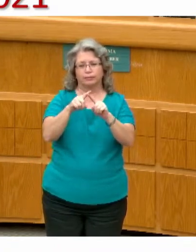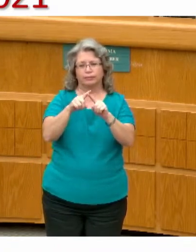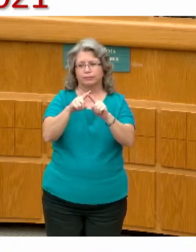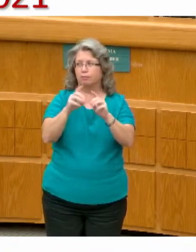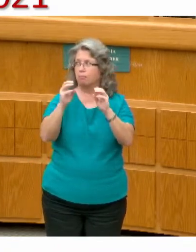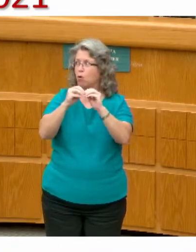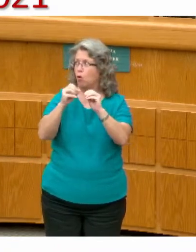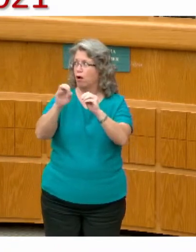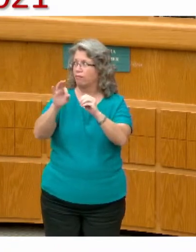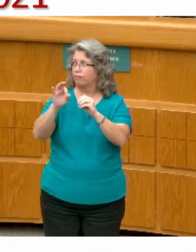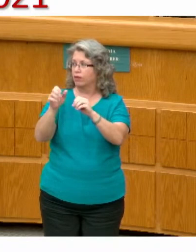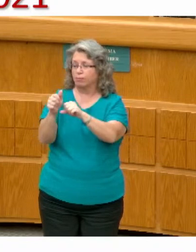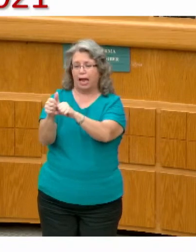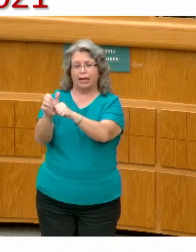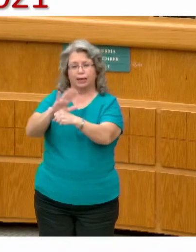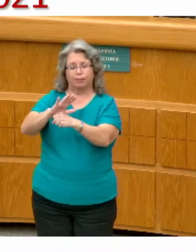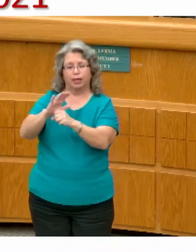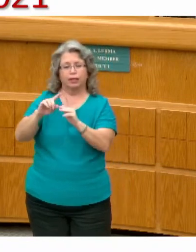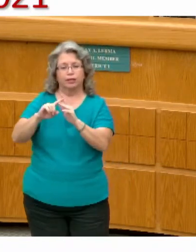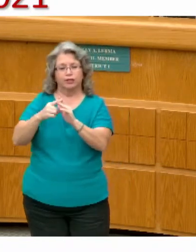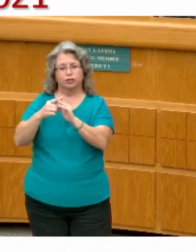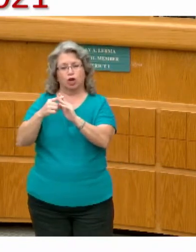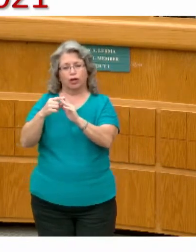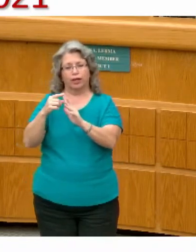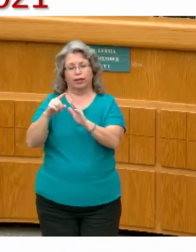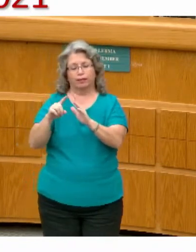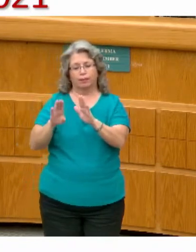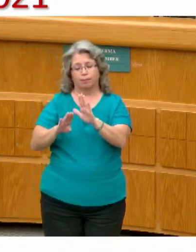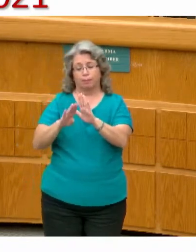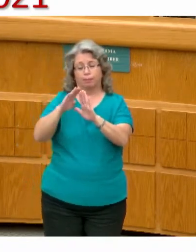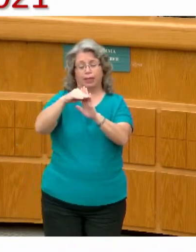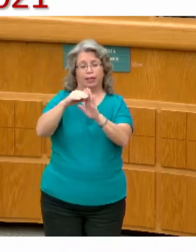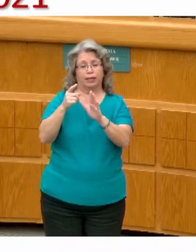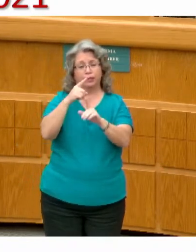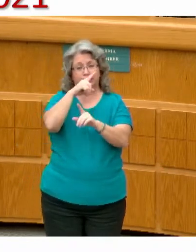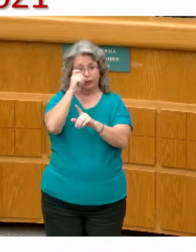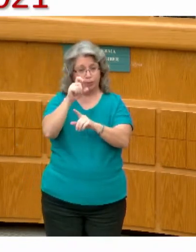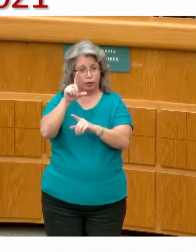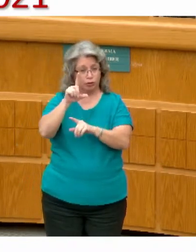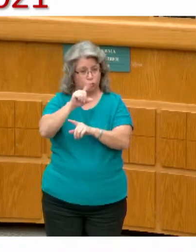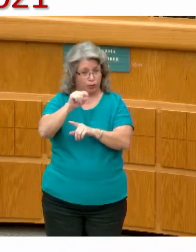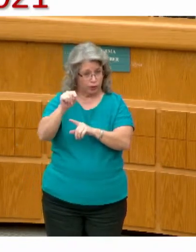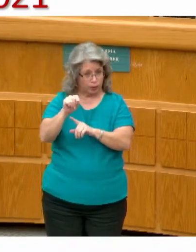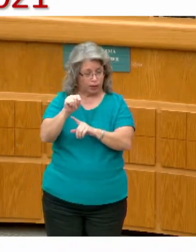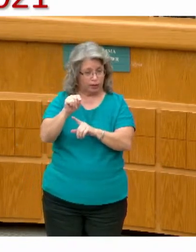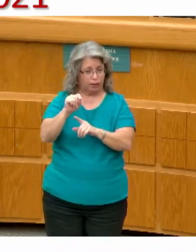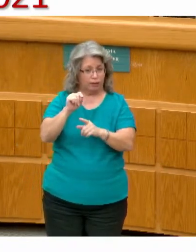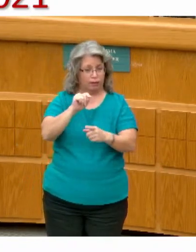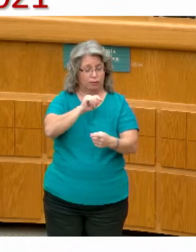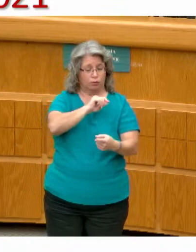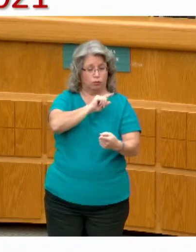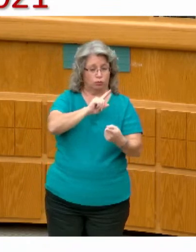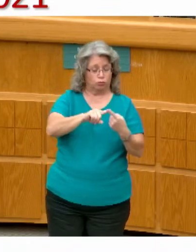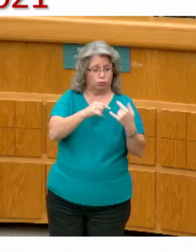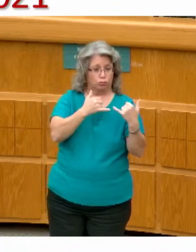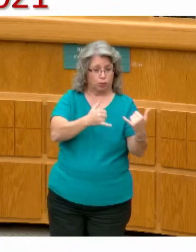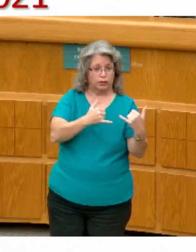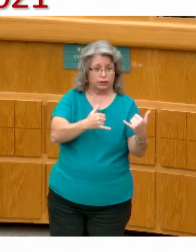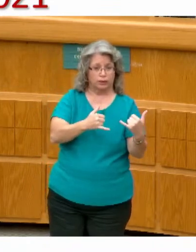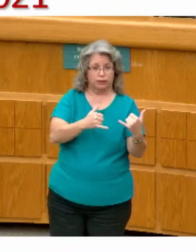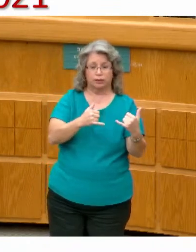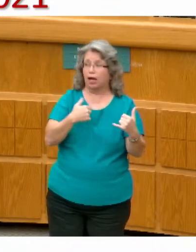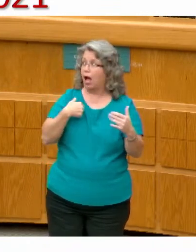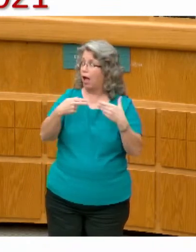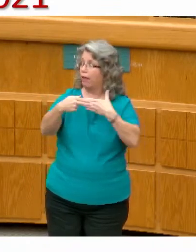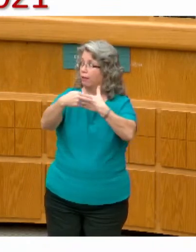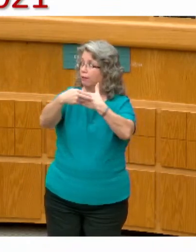all the way at the left, the peak in the summer of 2020, and then going up to present, and I've labeled the alpha wave, the delta